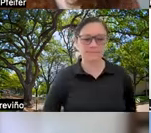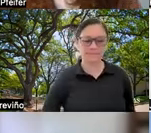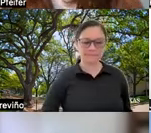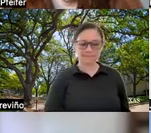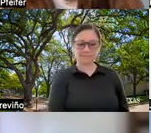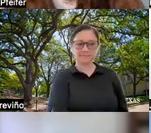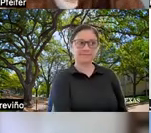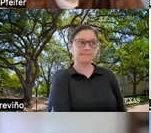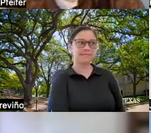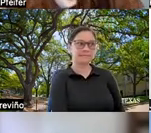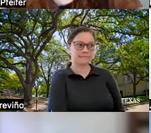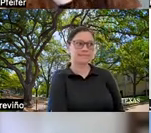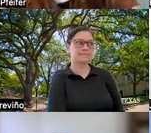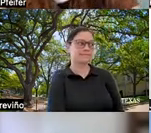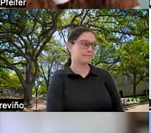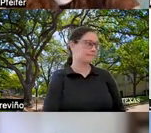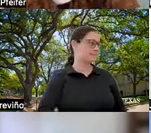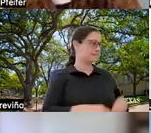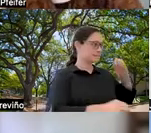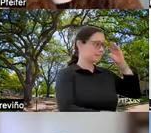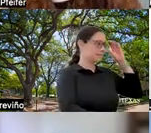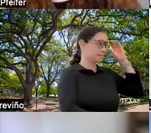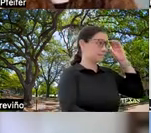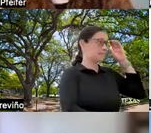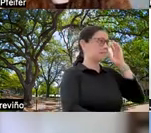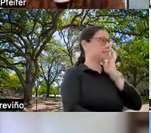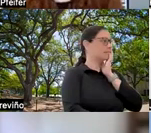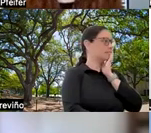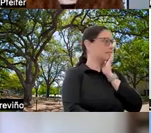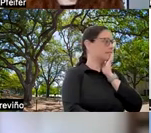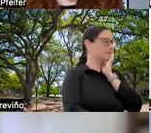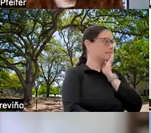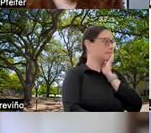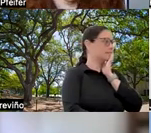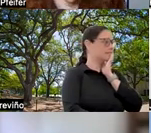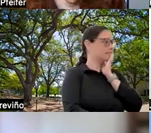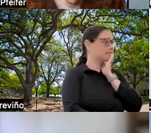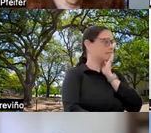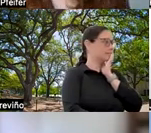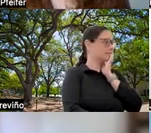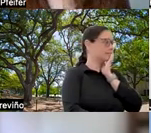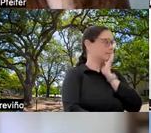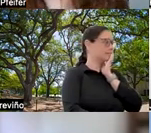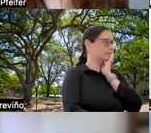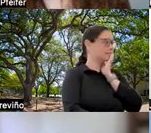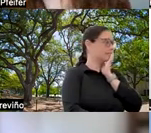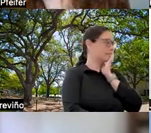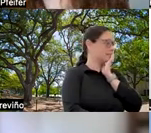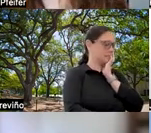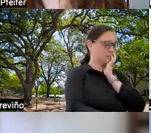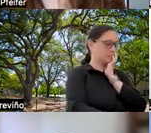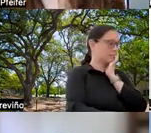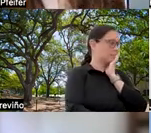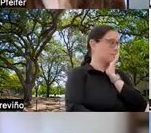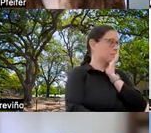one family in particular. And so I want to introduce you all to the Martinez family. And so straight